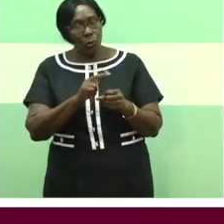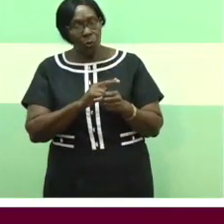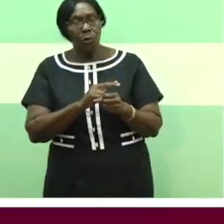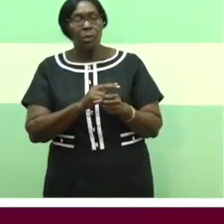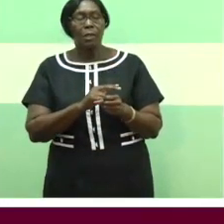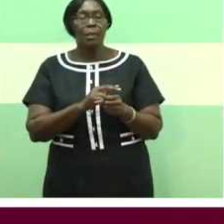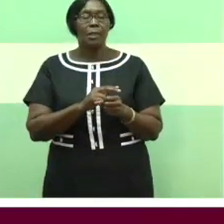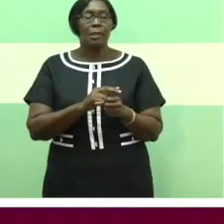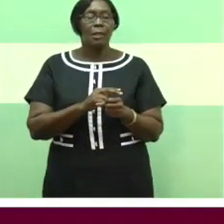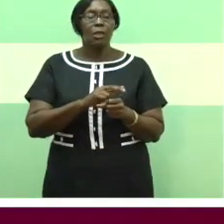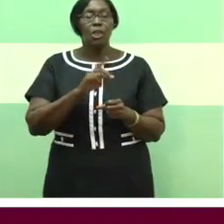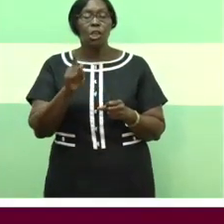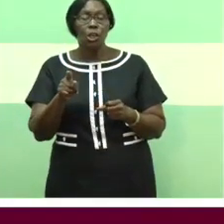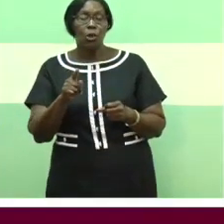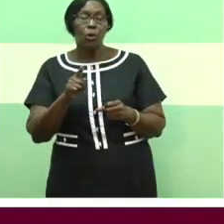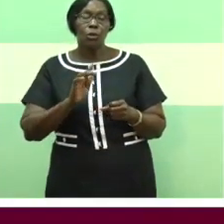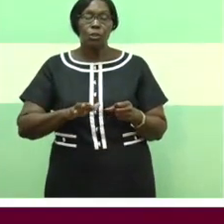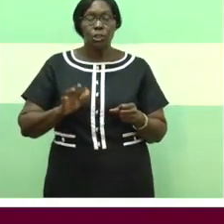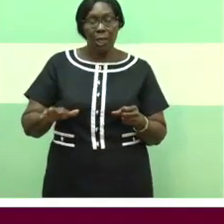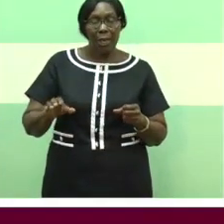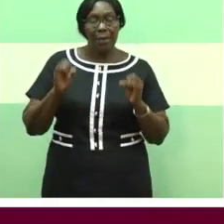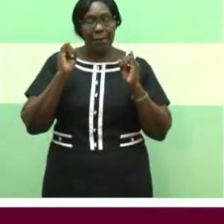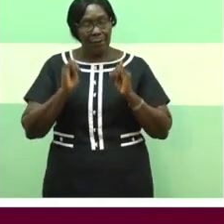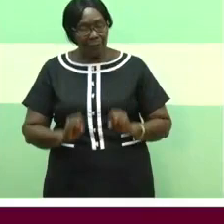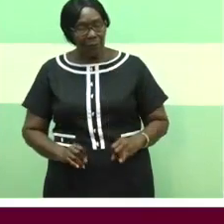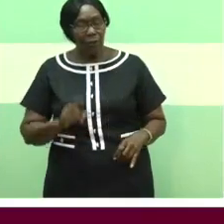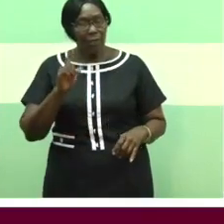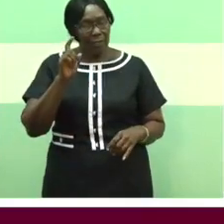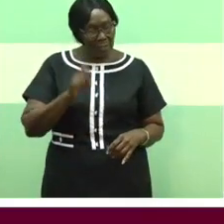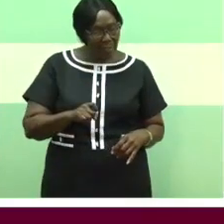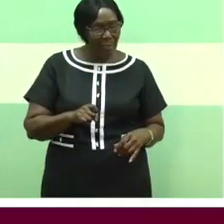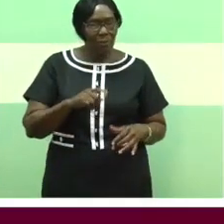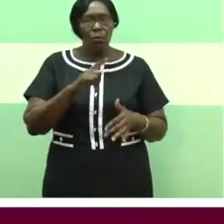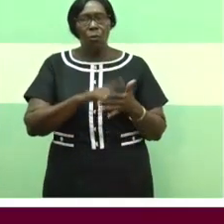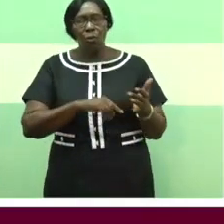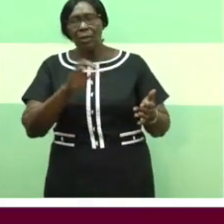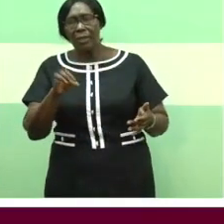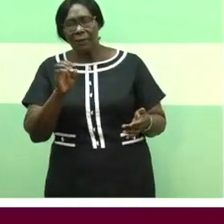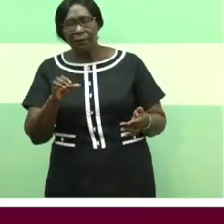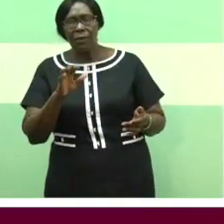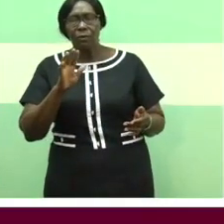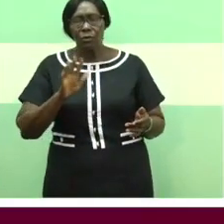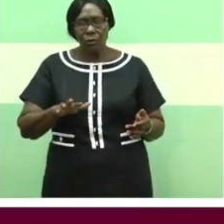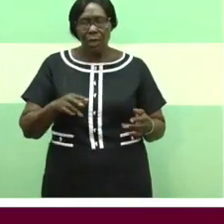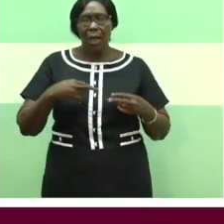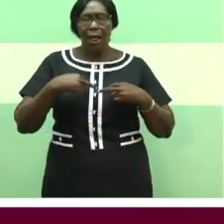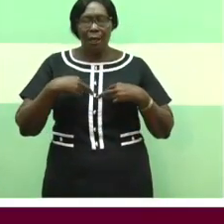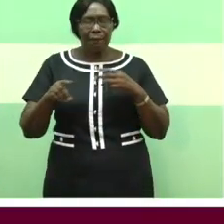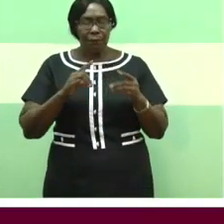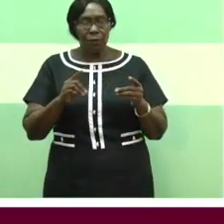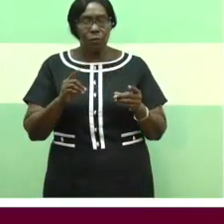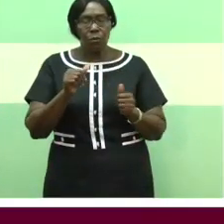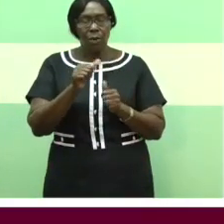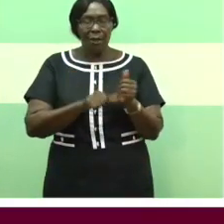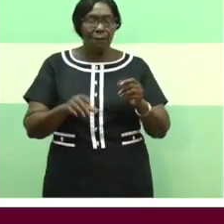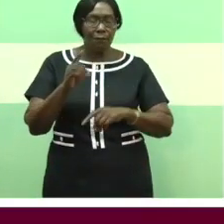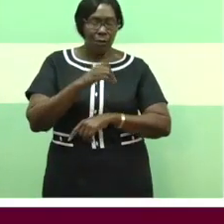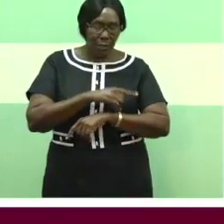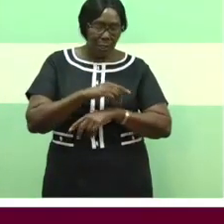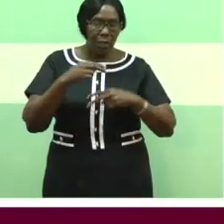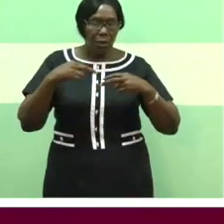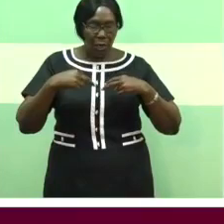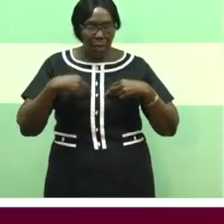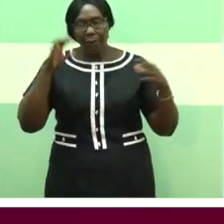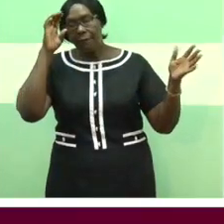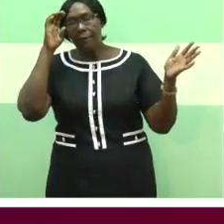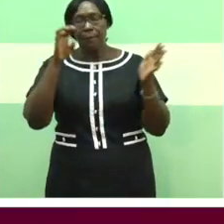your child's individual needs. So whatever it is that your child have to do when the day comes, you would have